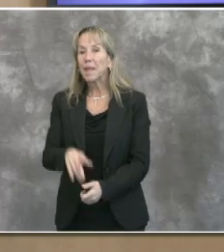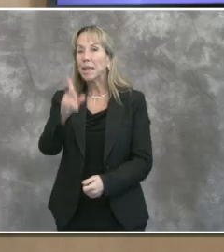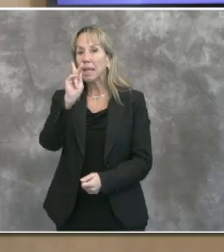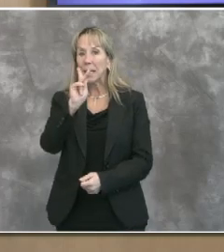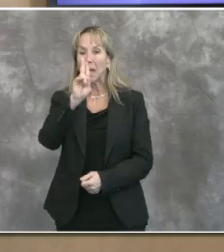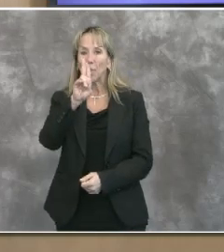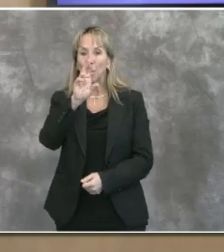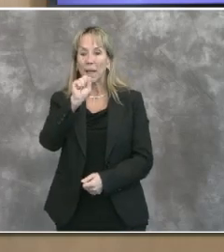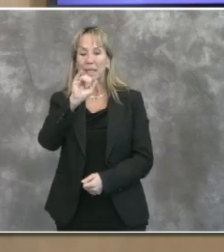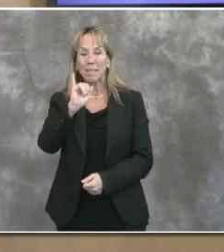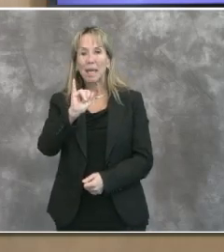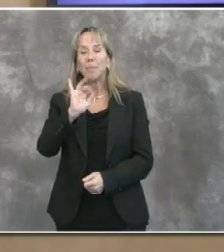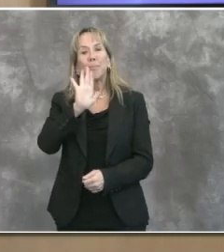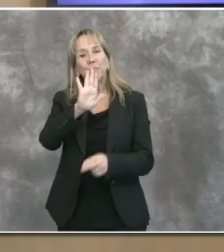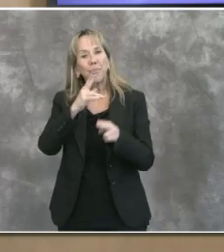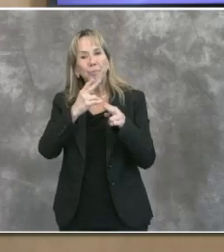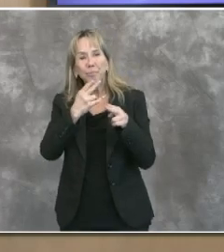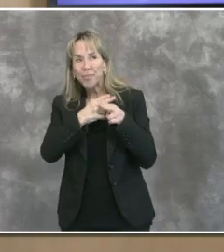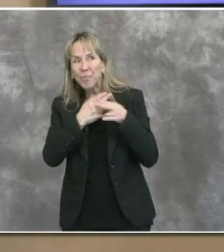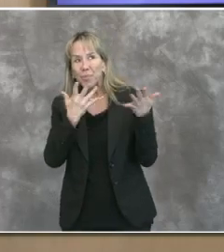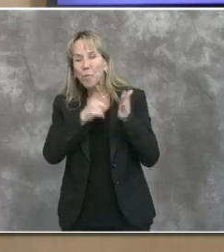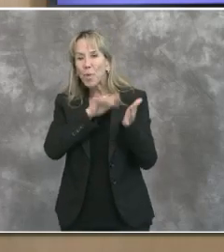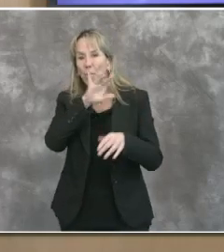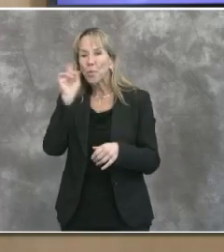KUSI, please state your name and question.